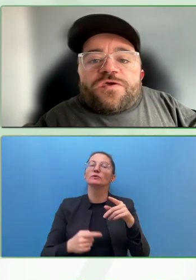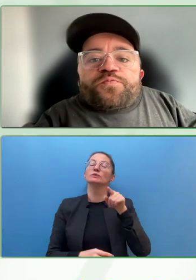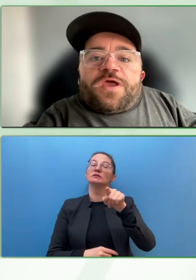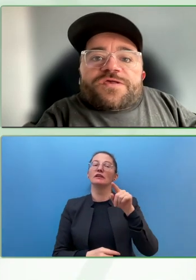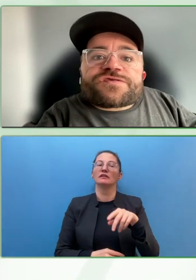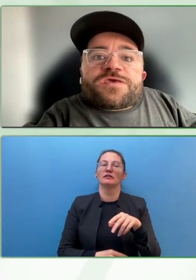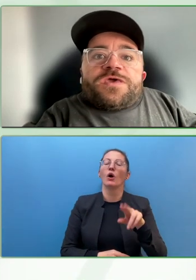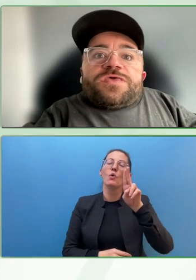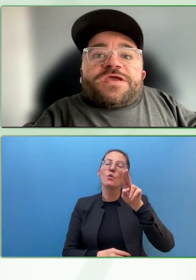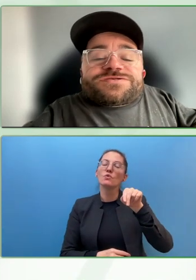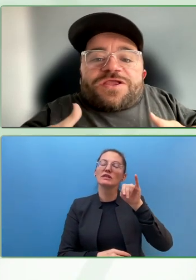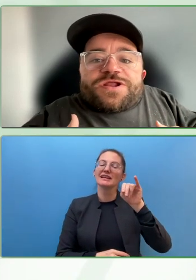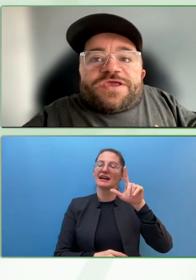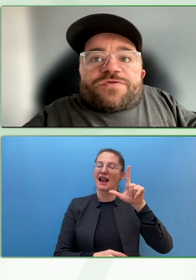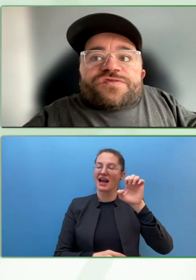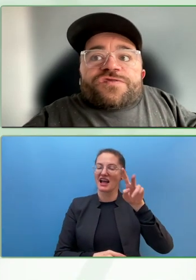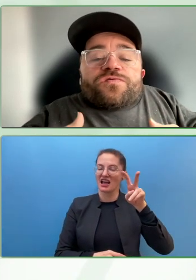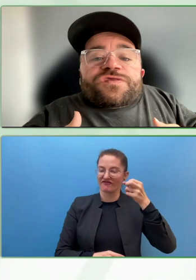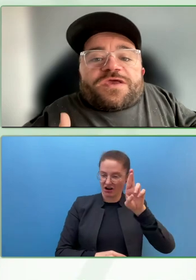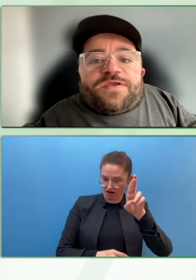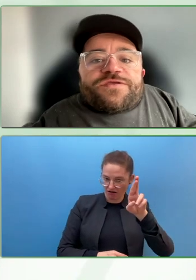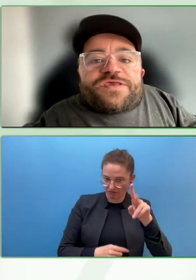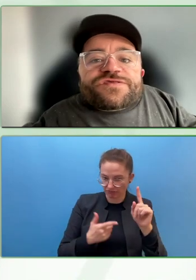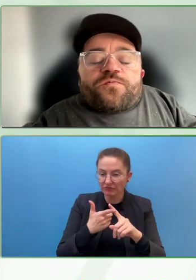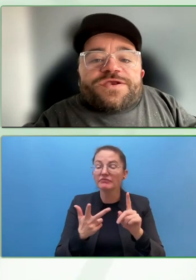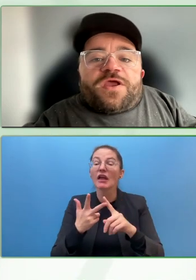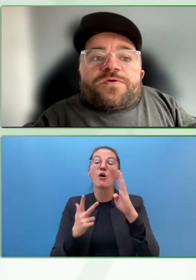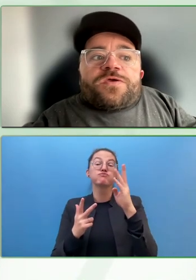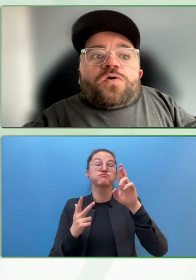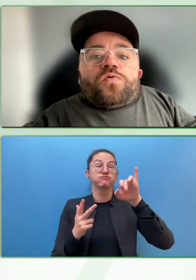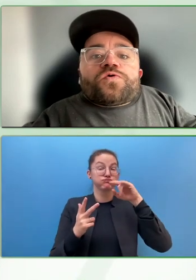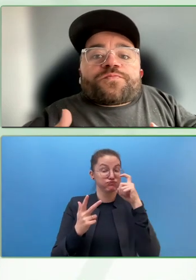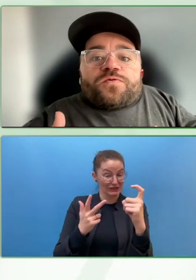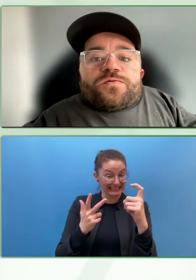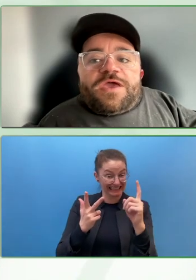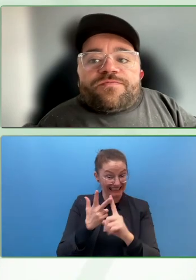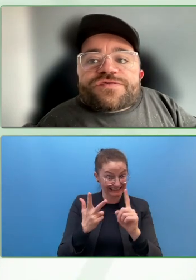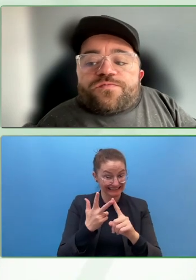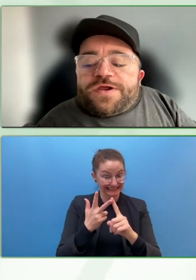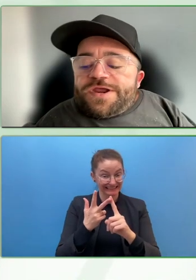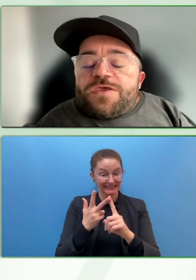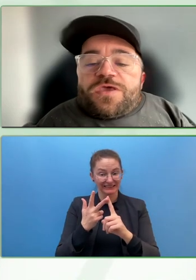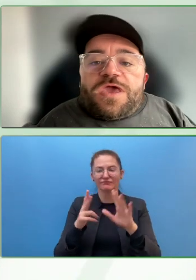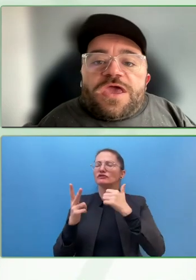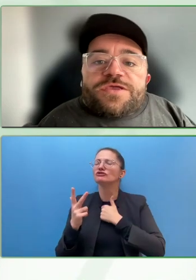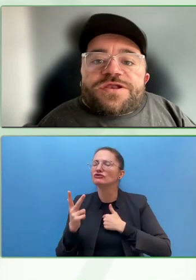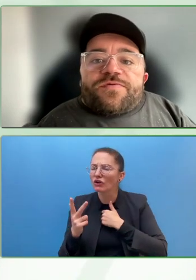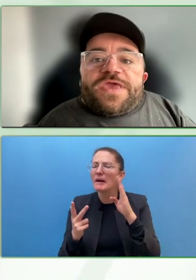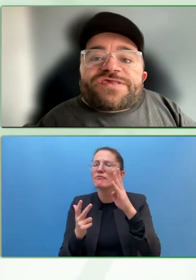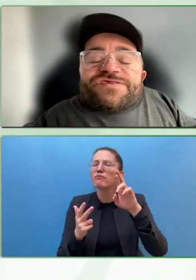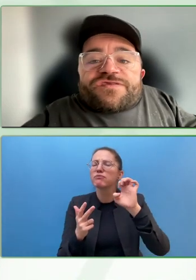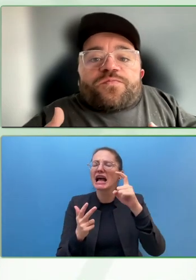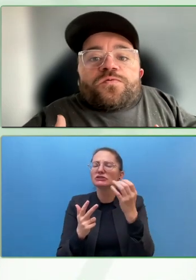also products that naturally suit certain communities. So we know Audible is a really, you